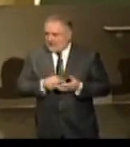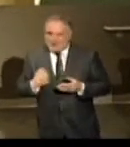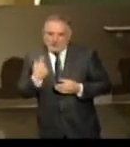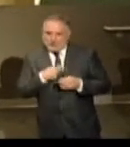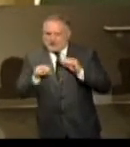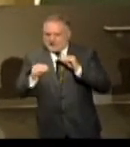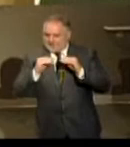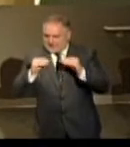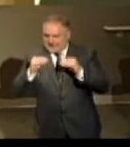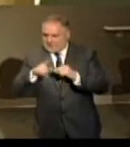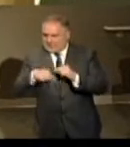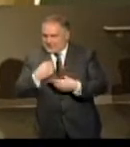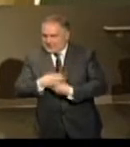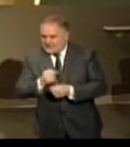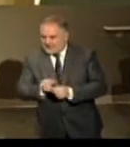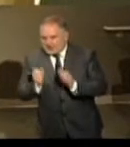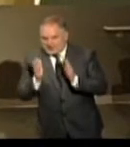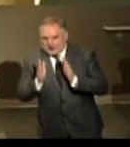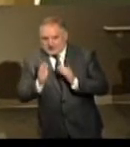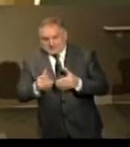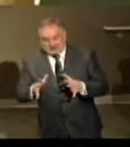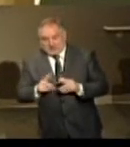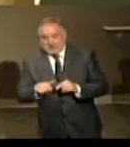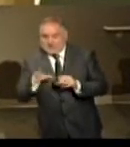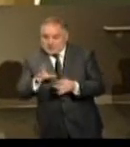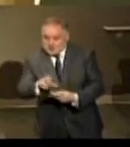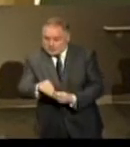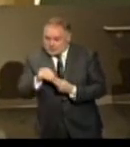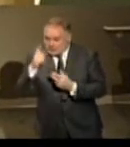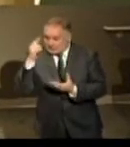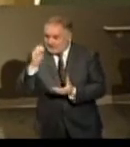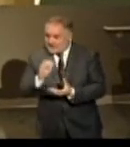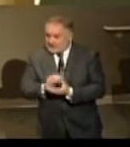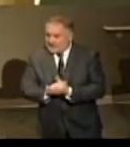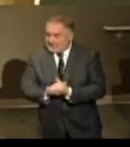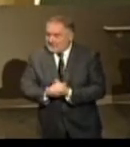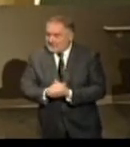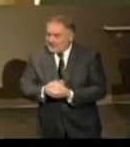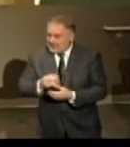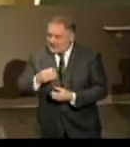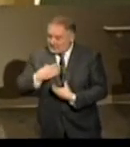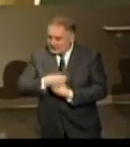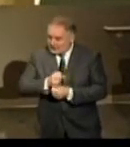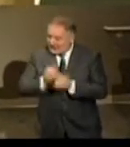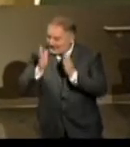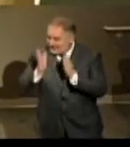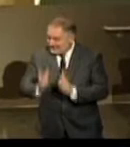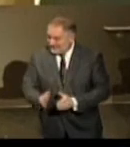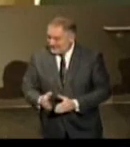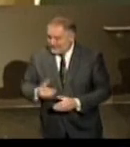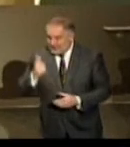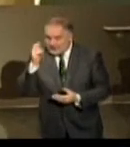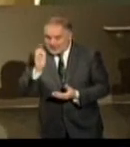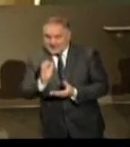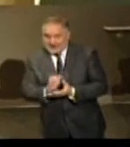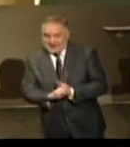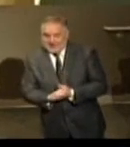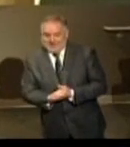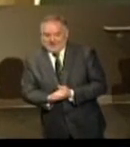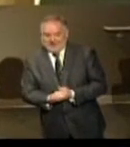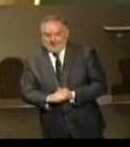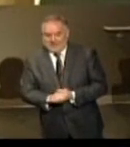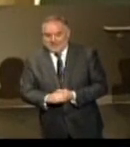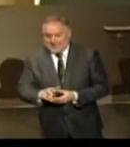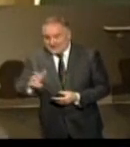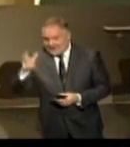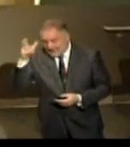can choose to believe the Creator, or you can believe what one of his creatures